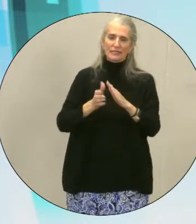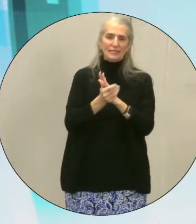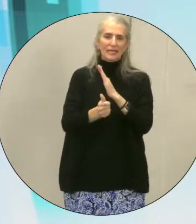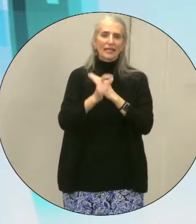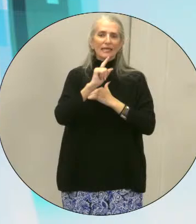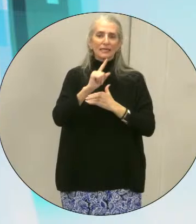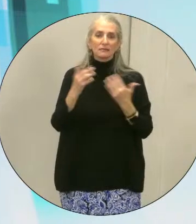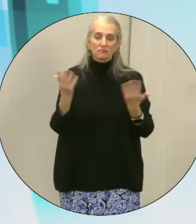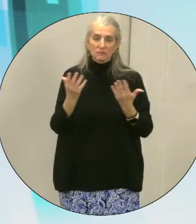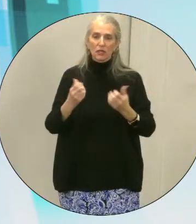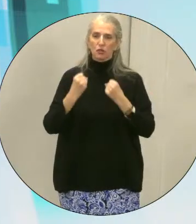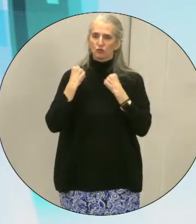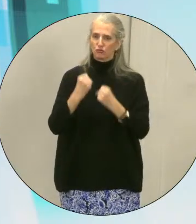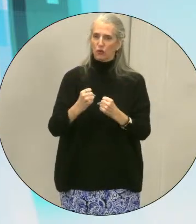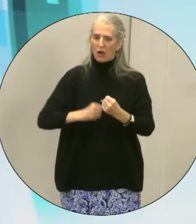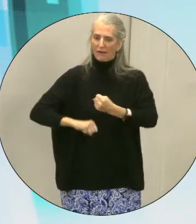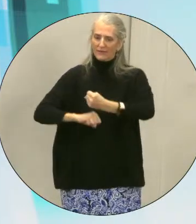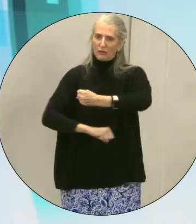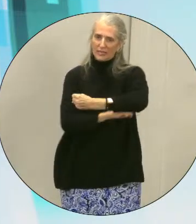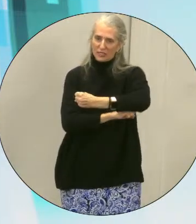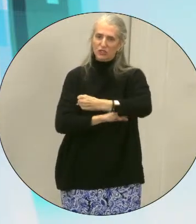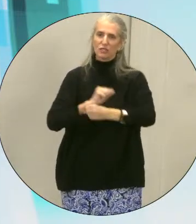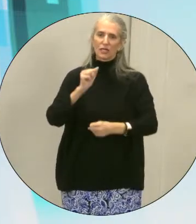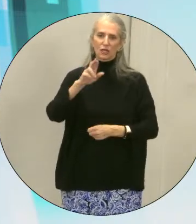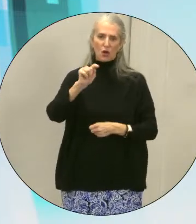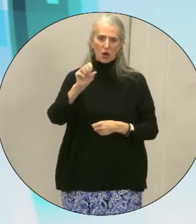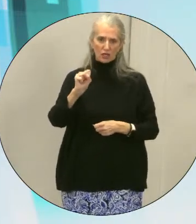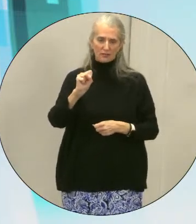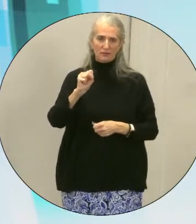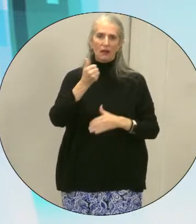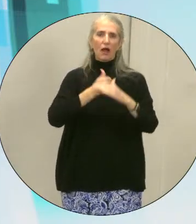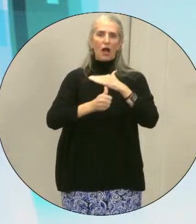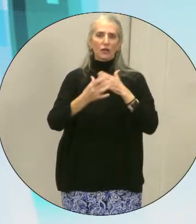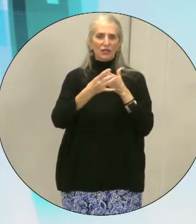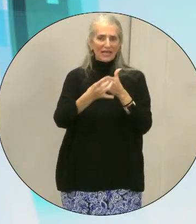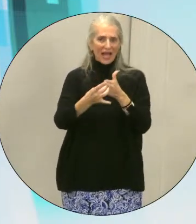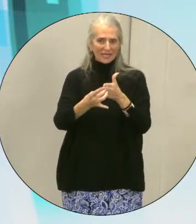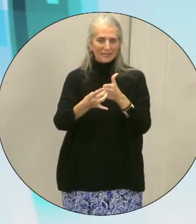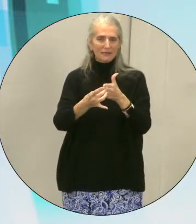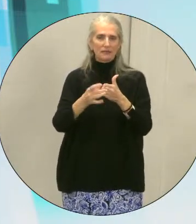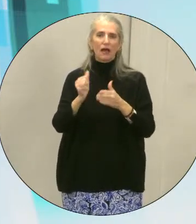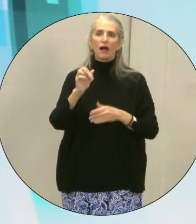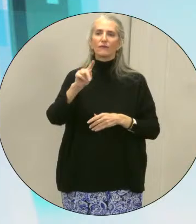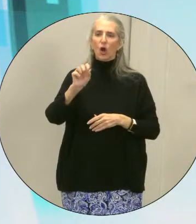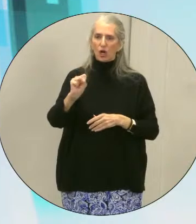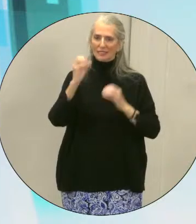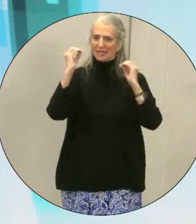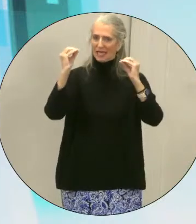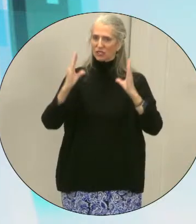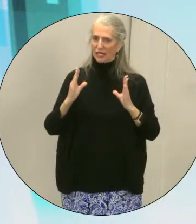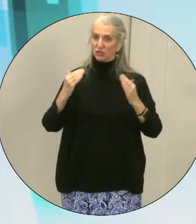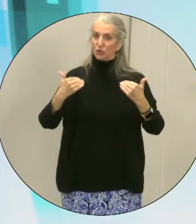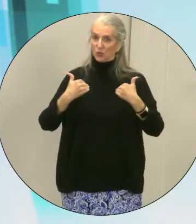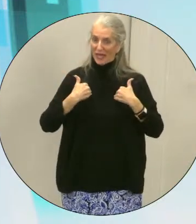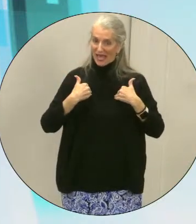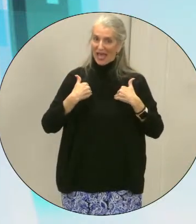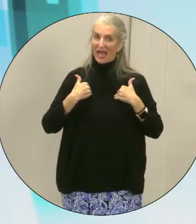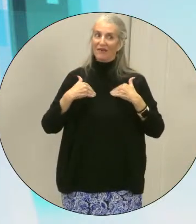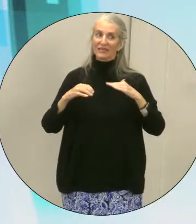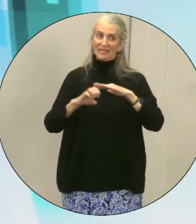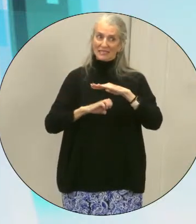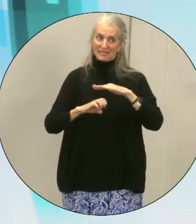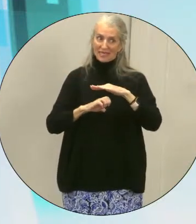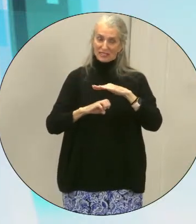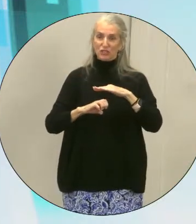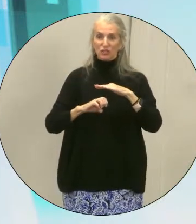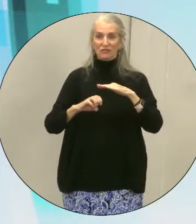strong foundation in the arts under the guidance of arts educators who have the credential to